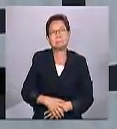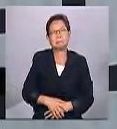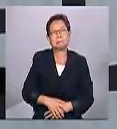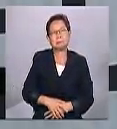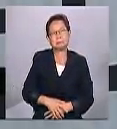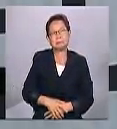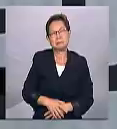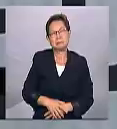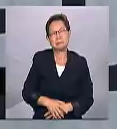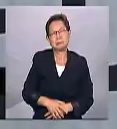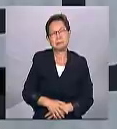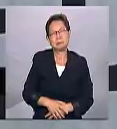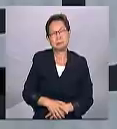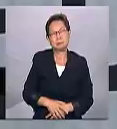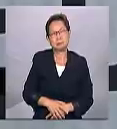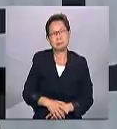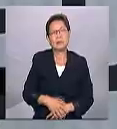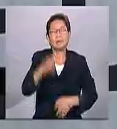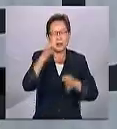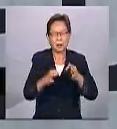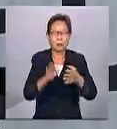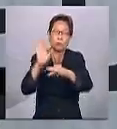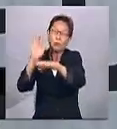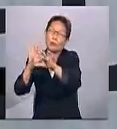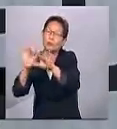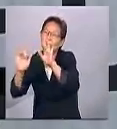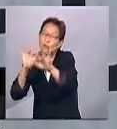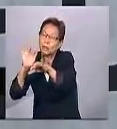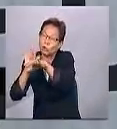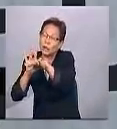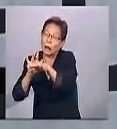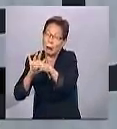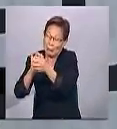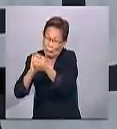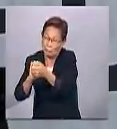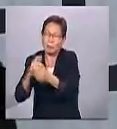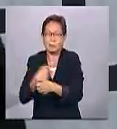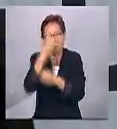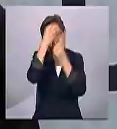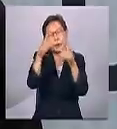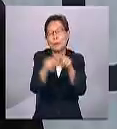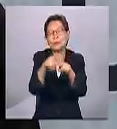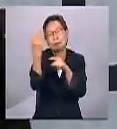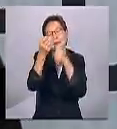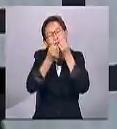Mereka tak ada kontak rapat dengan mana-mana? Kalau ada kontak rapat, kita akan maklumkan macam biasa.